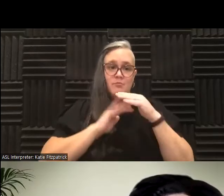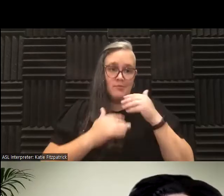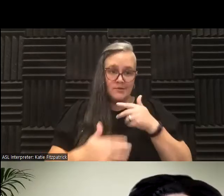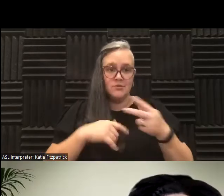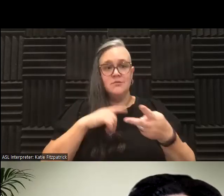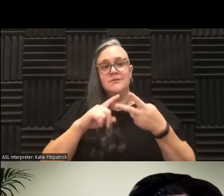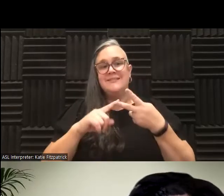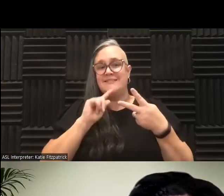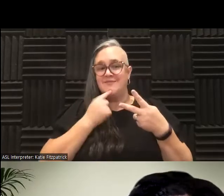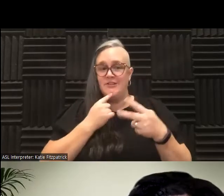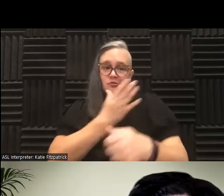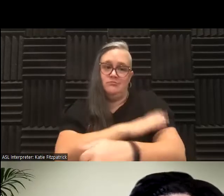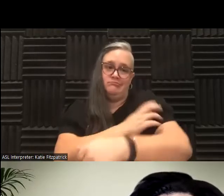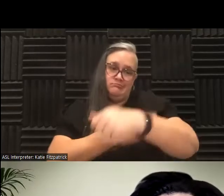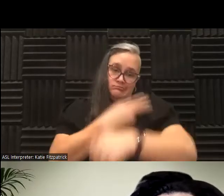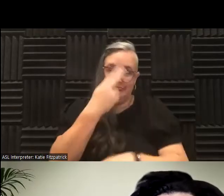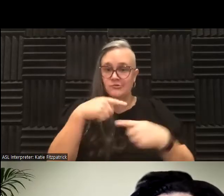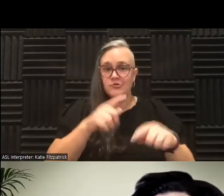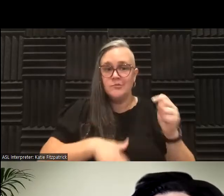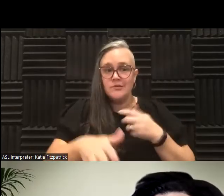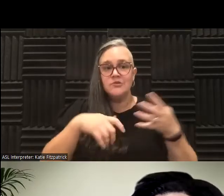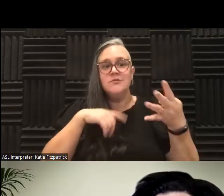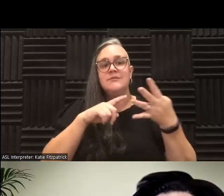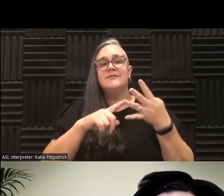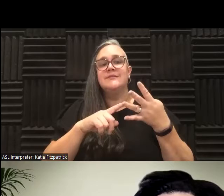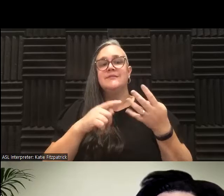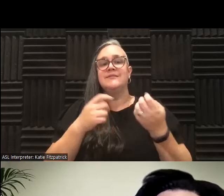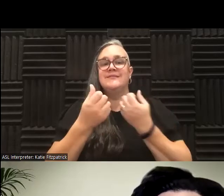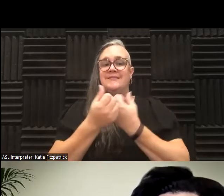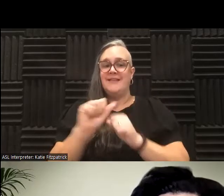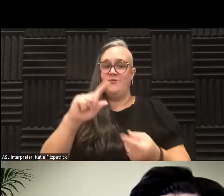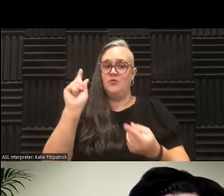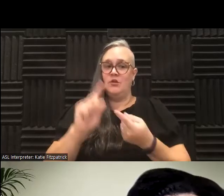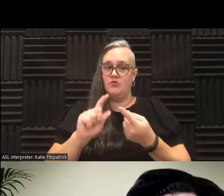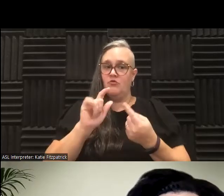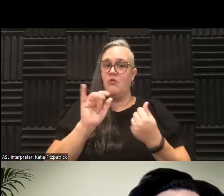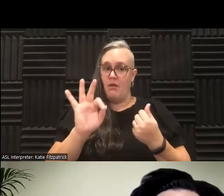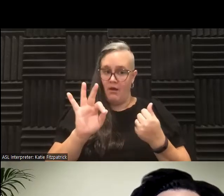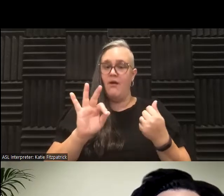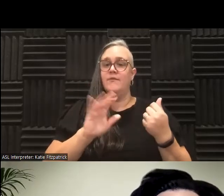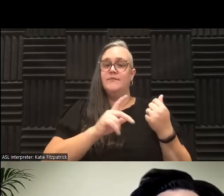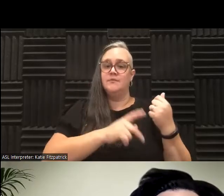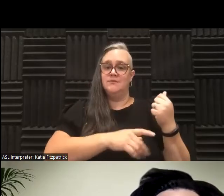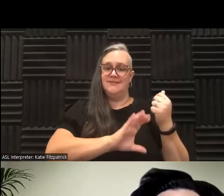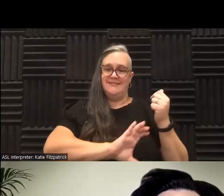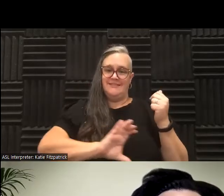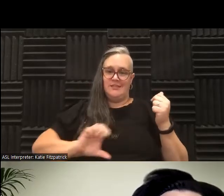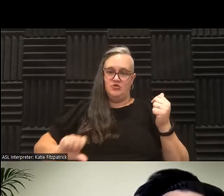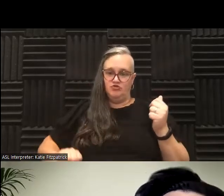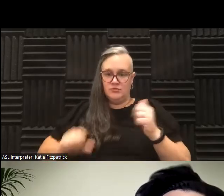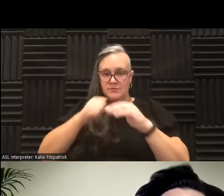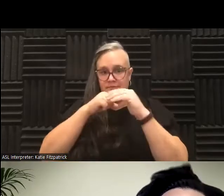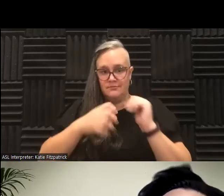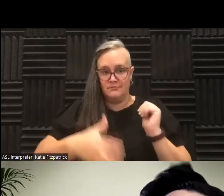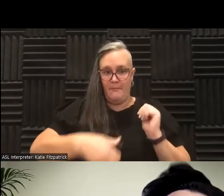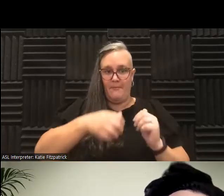of primary cesarean birth. Some folks know that as C-sections. And then postpartum